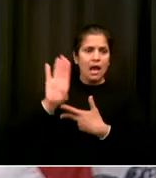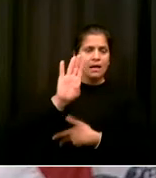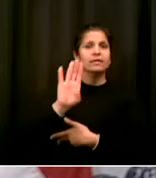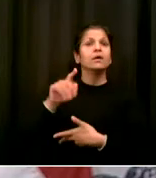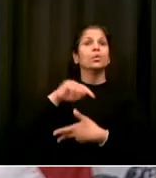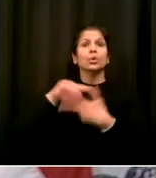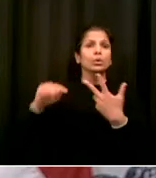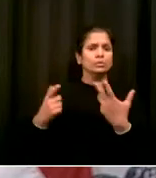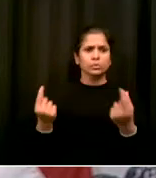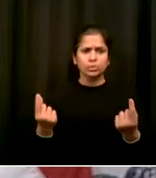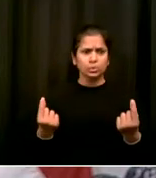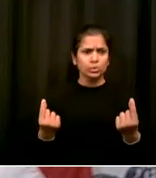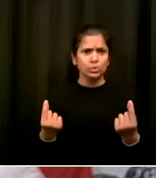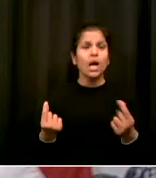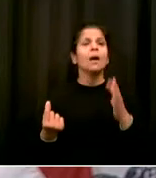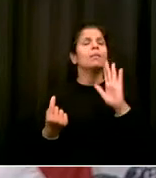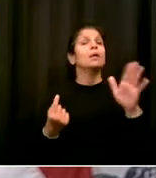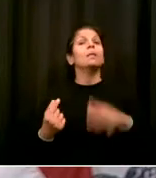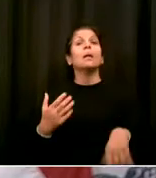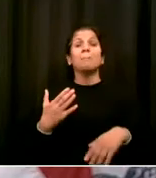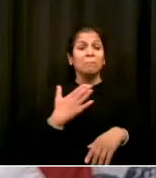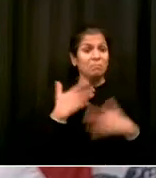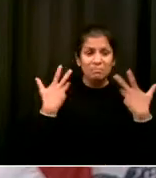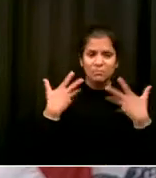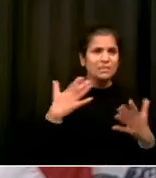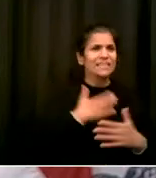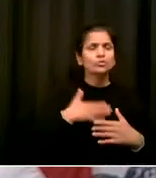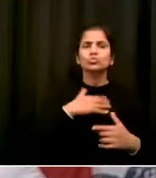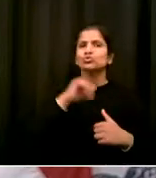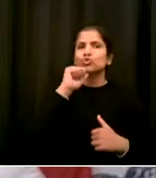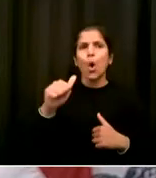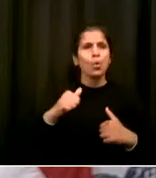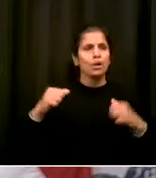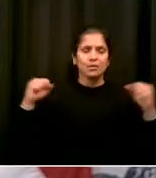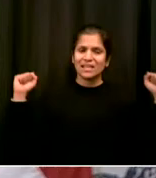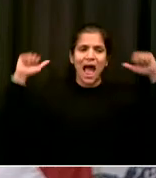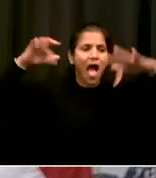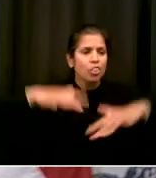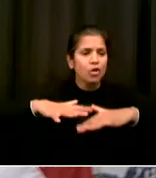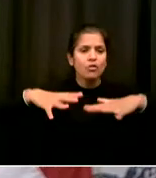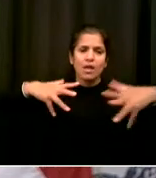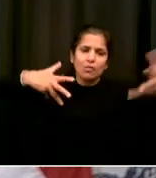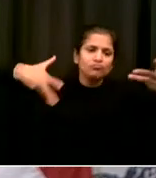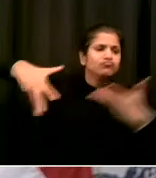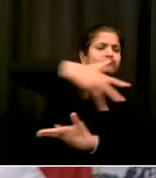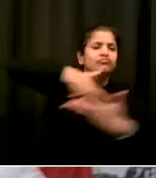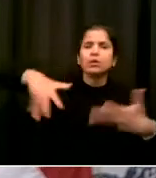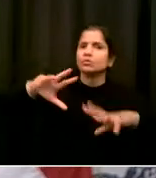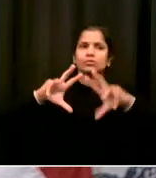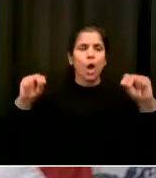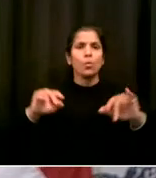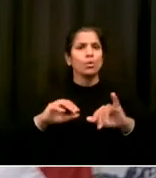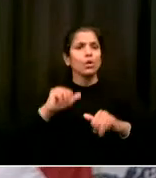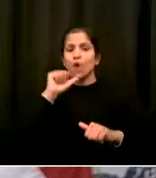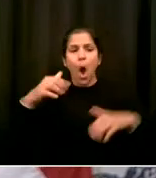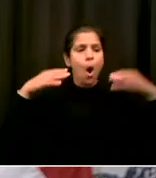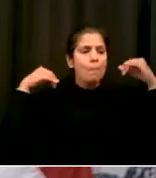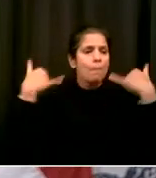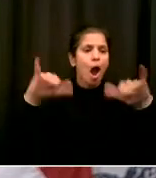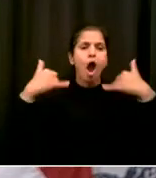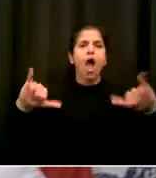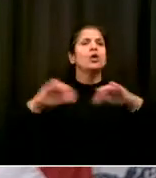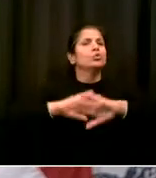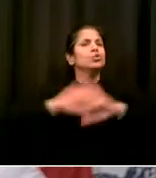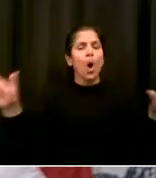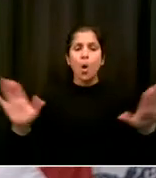holiday gathering tonight, just don't do it. I will borrow from Nike and modify the phrase, just don't do it. It doesn't make